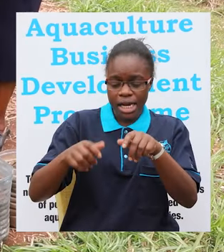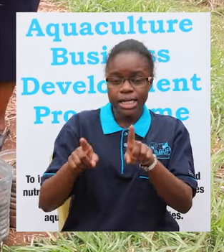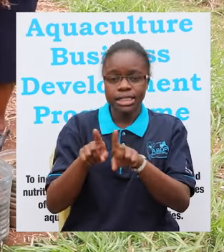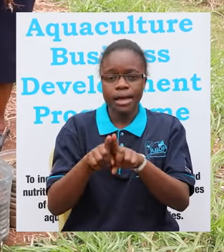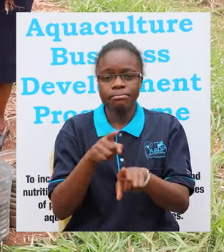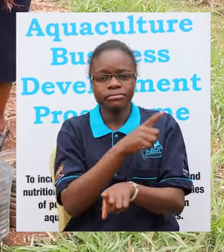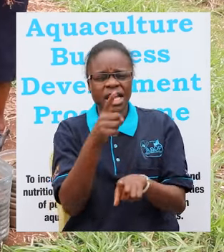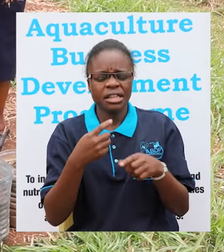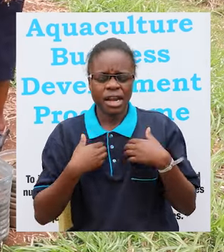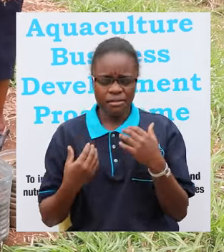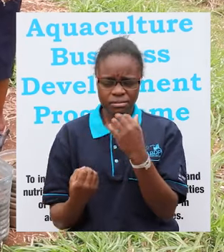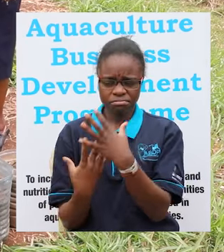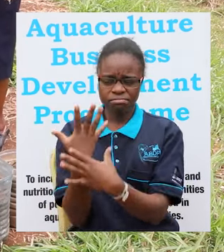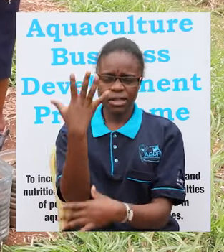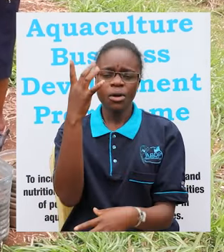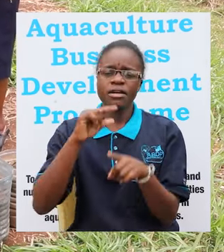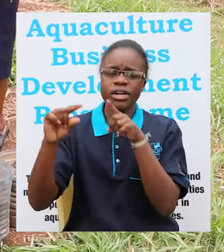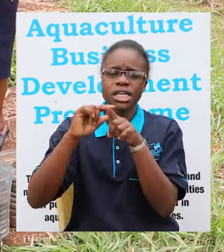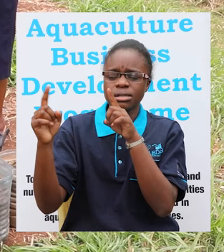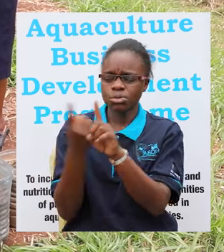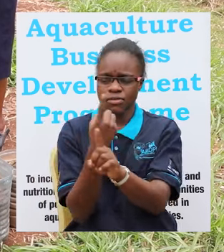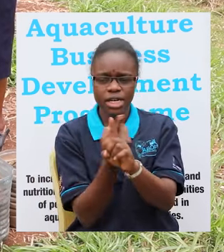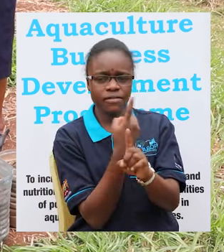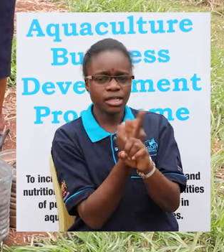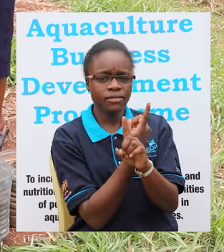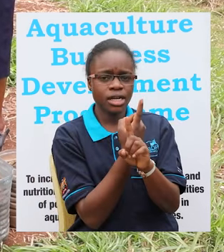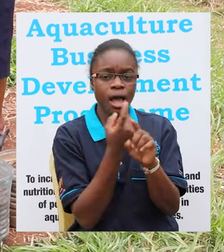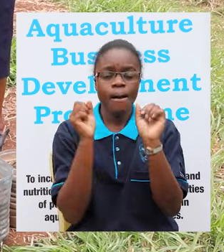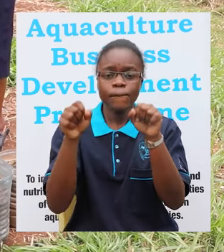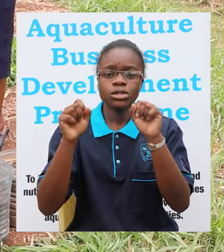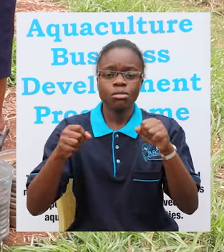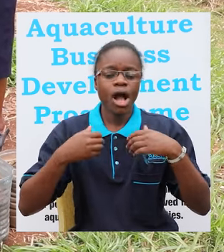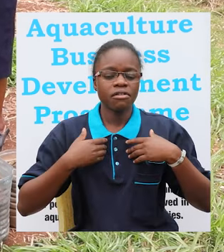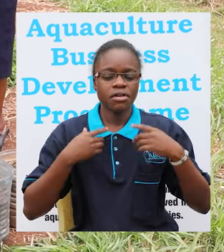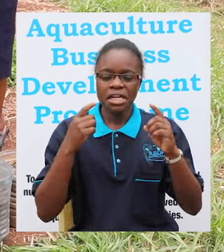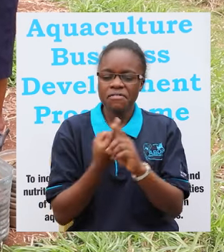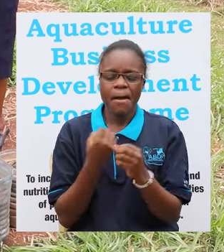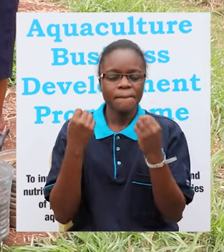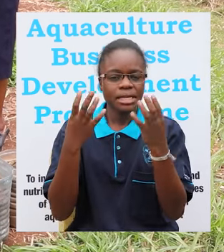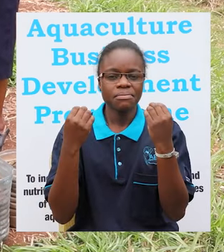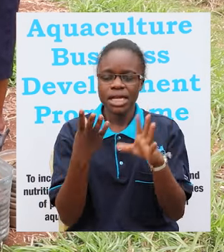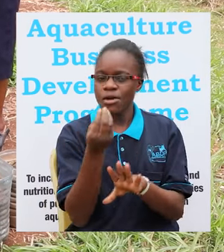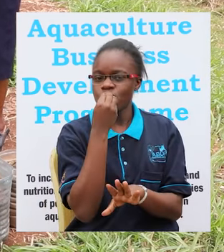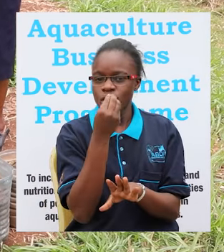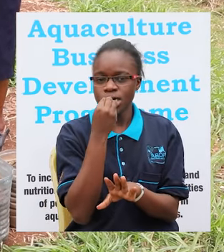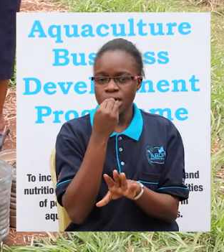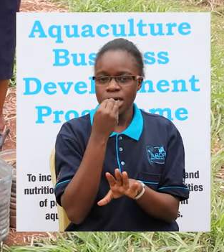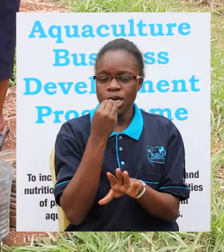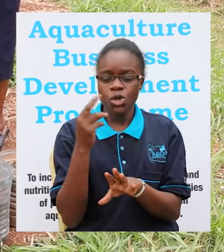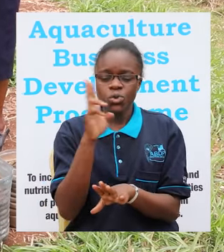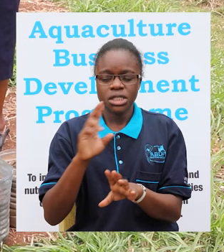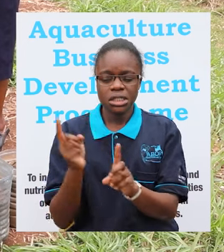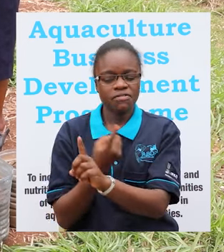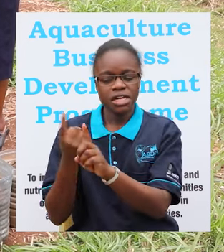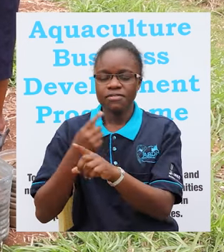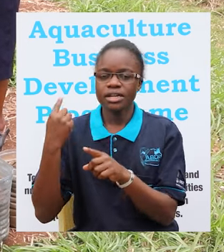have such a garden and you grow a variety of vegetables, you are sure of being able to diversify your